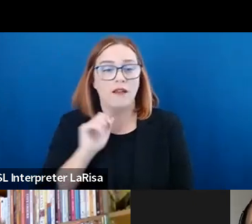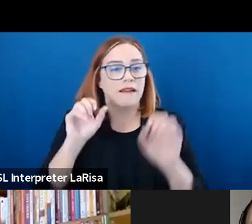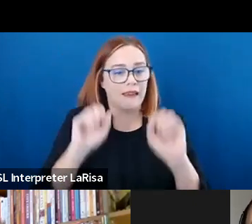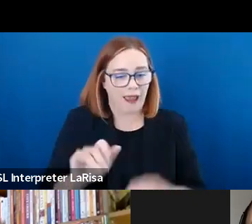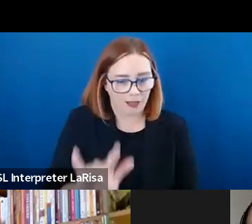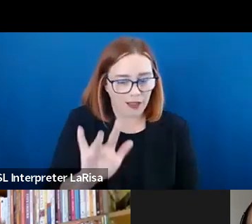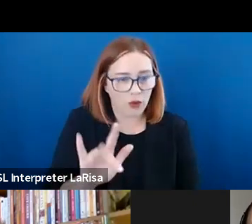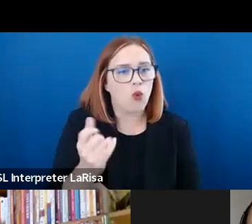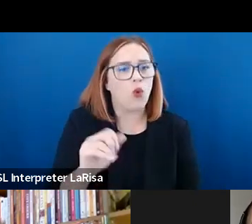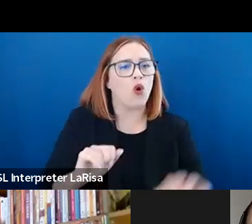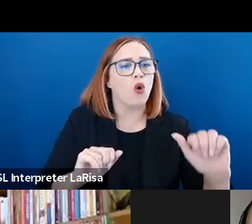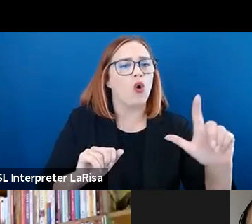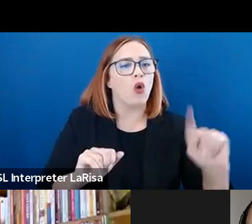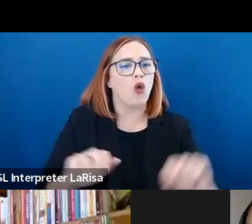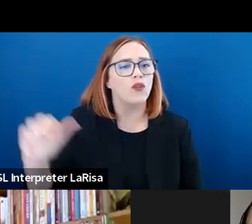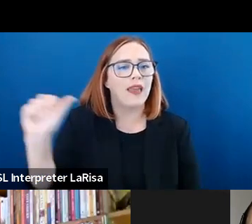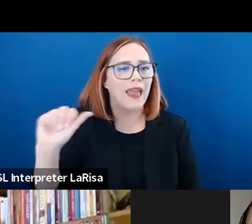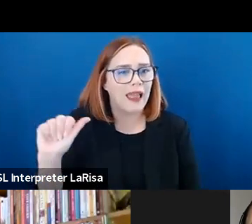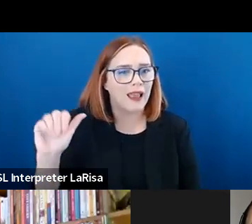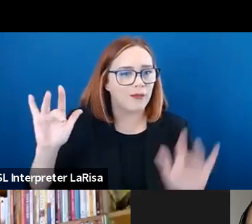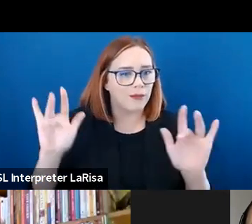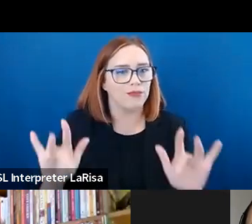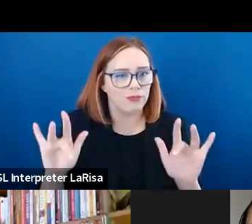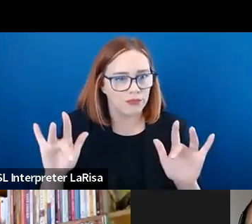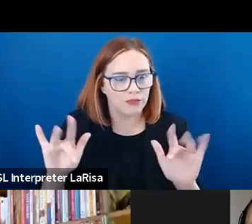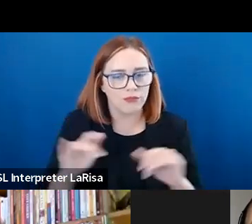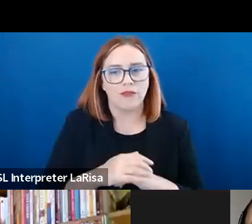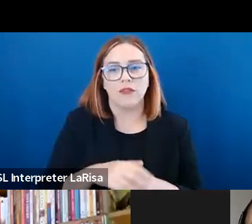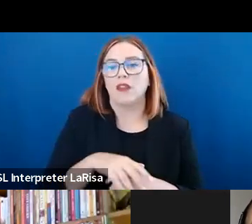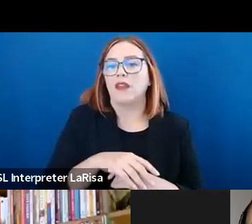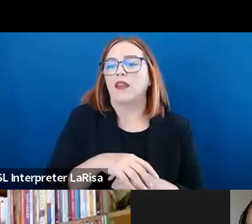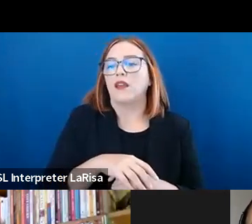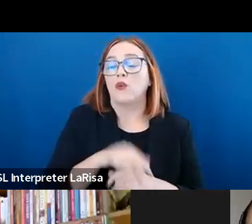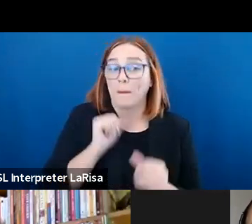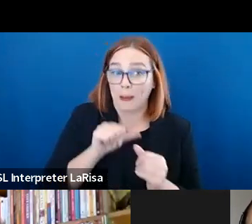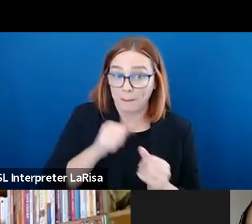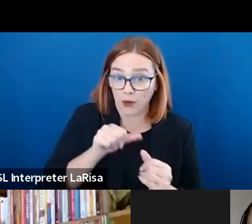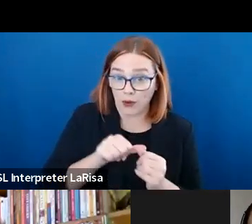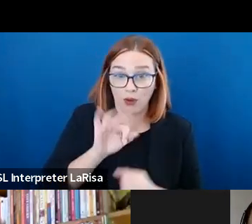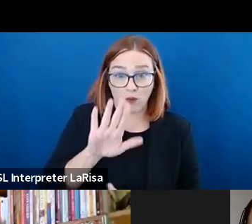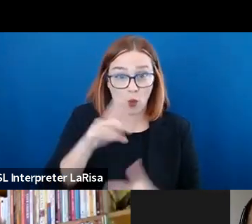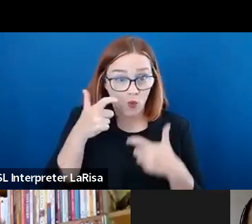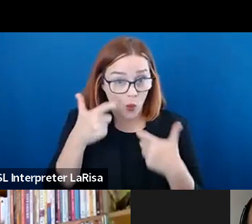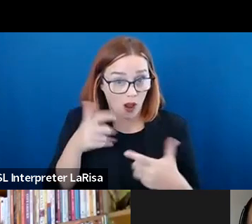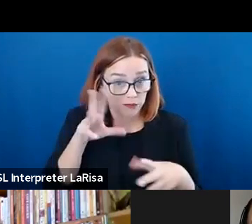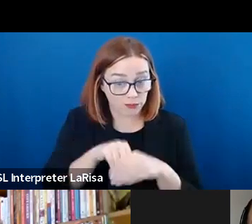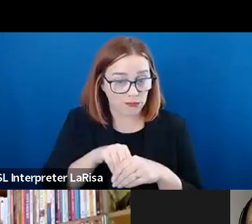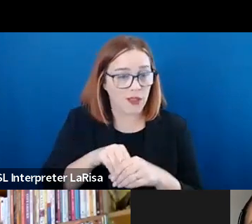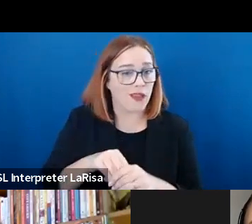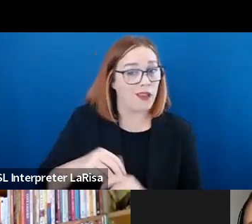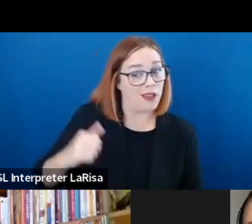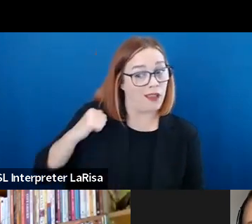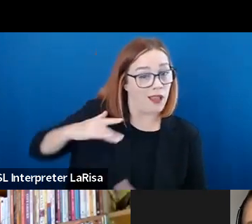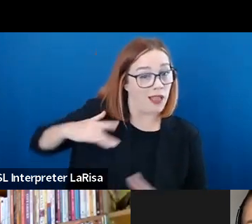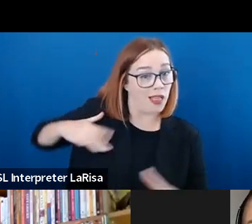keystrokes. Remember, if you join the conversation, please keep all background noise down as much as possible to allow us to